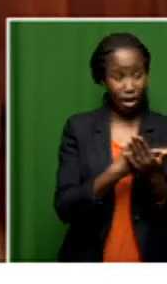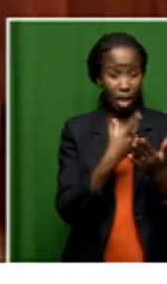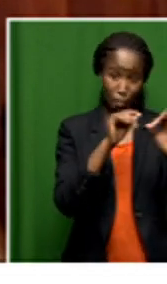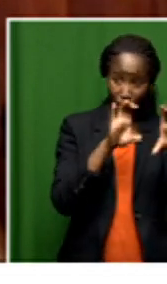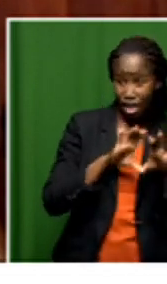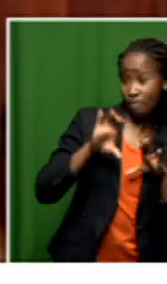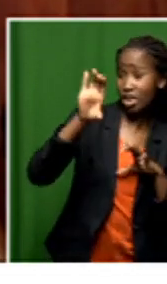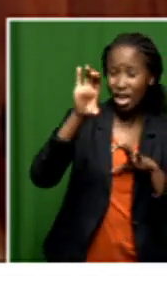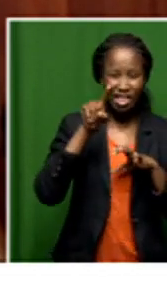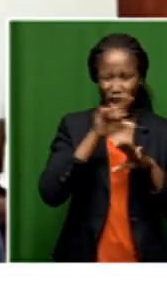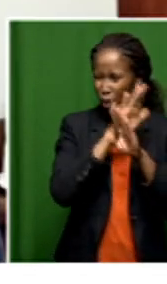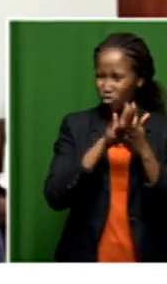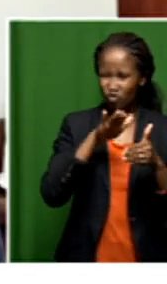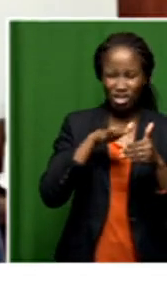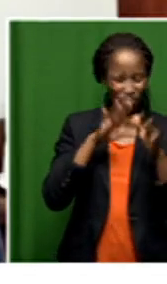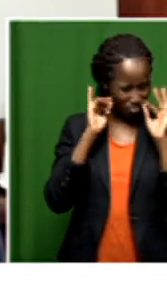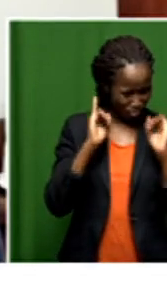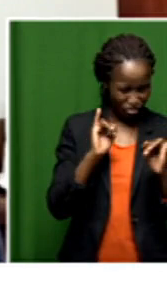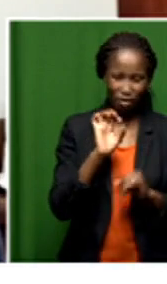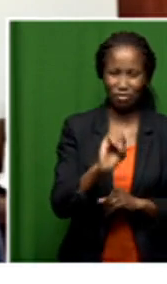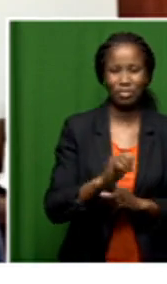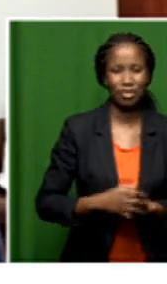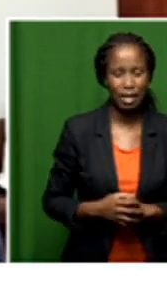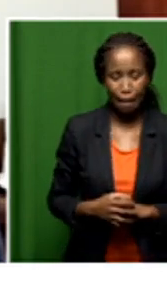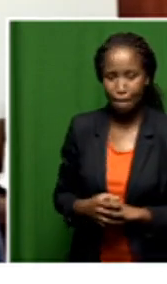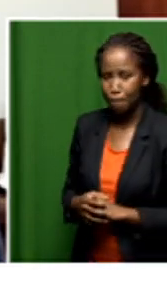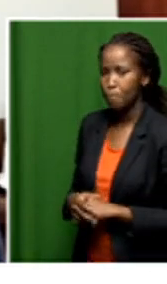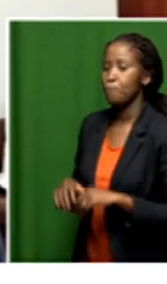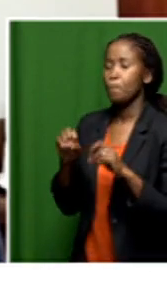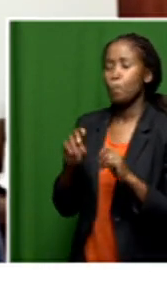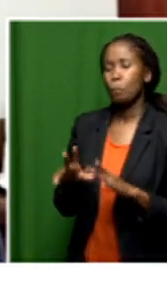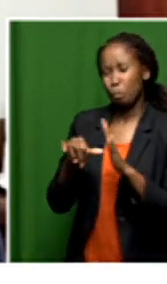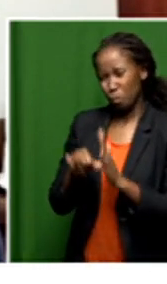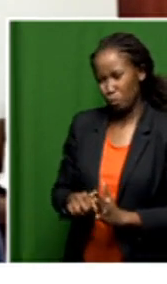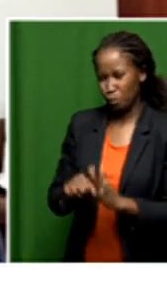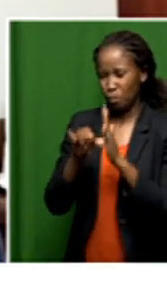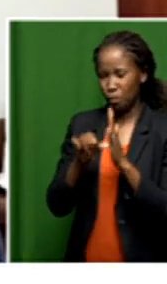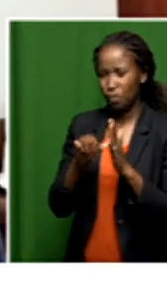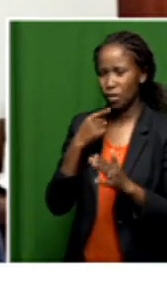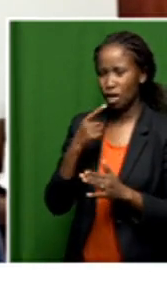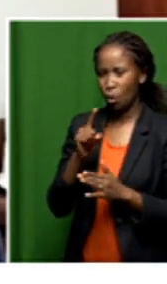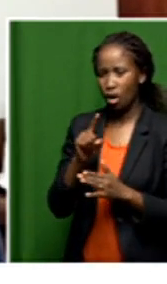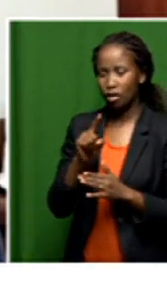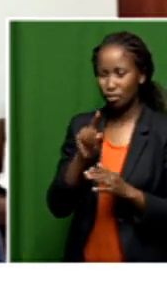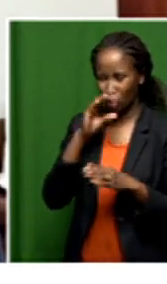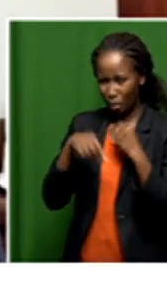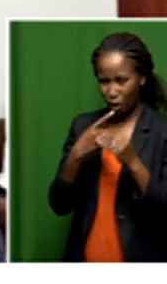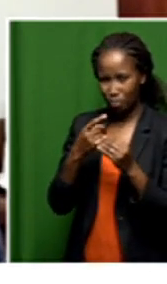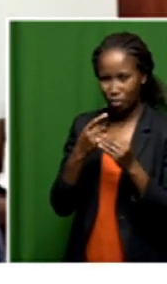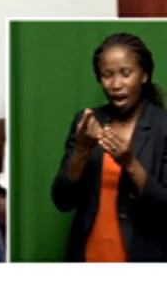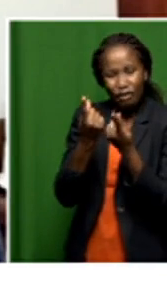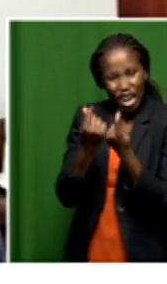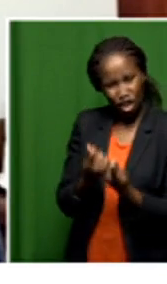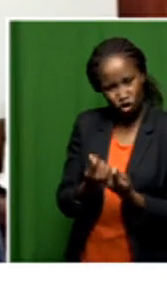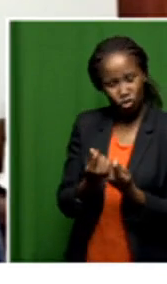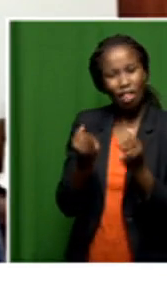those are terrible reasons. I mean, the key factor in the book centers around is financial freedom. Tell us more about this and